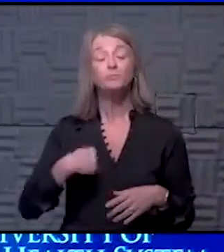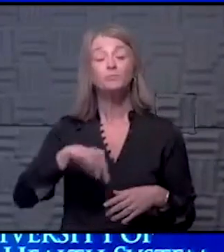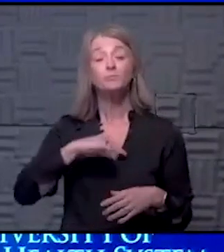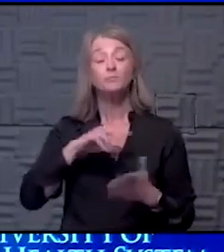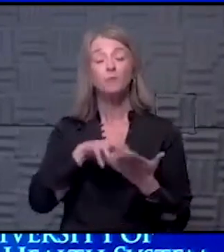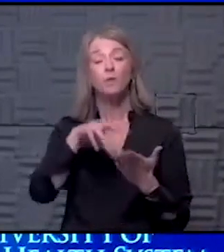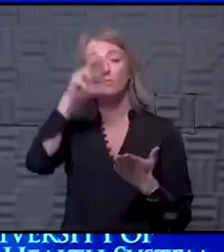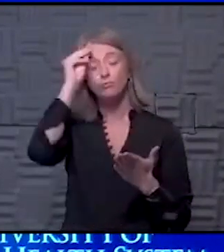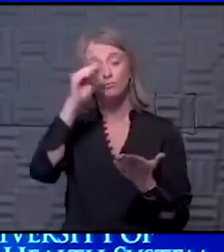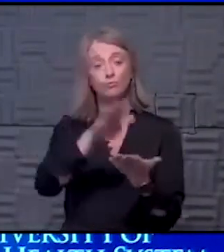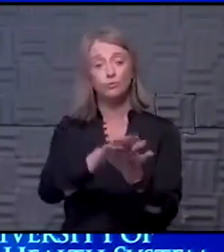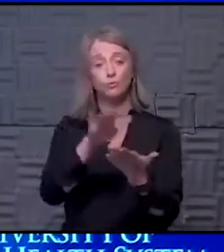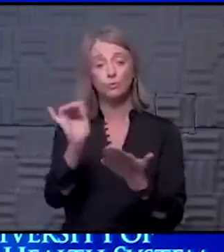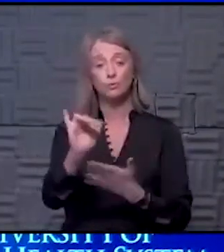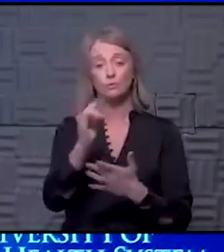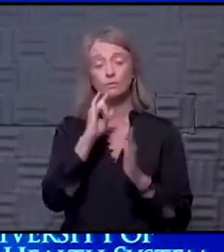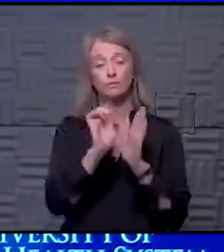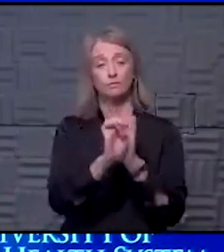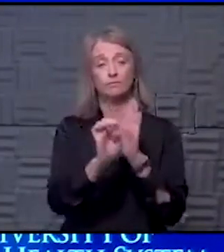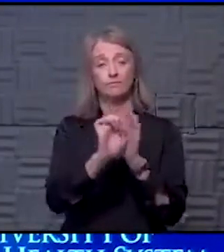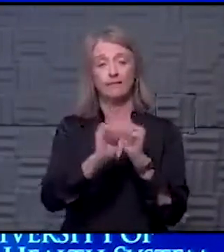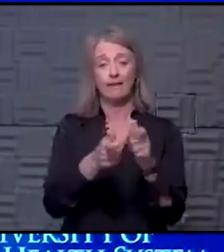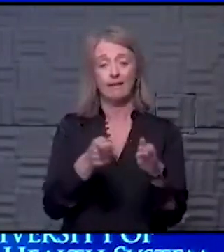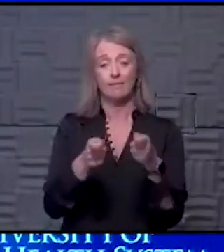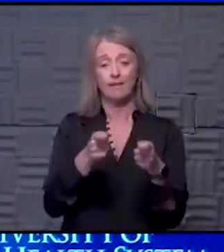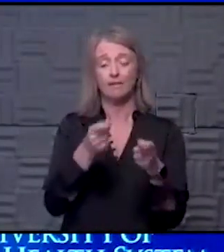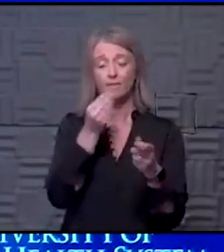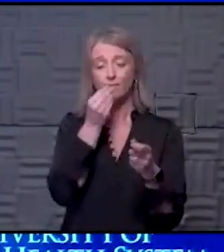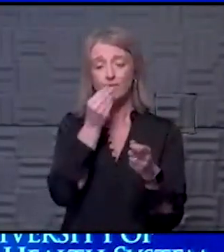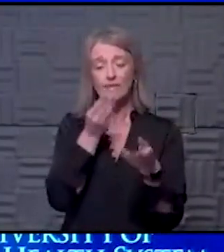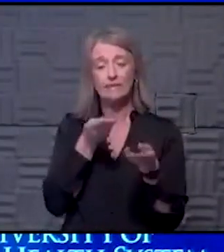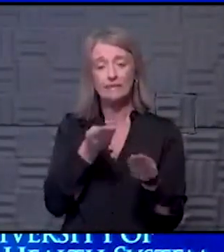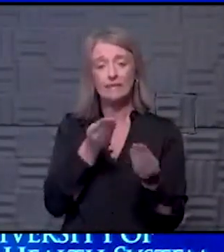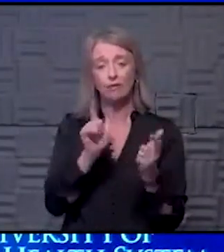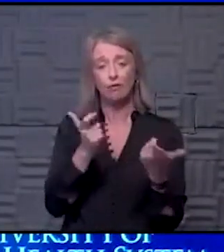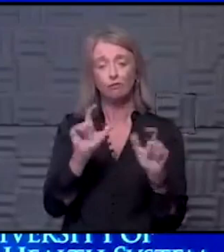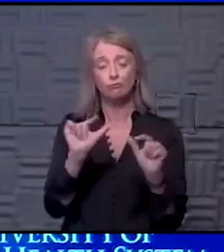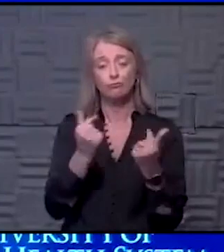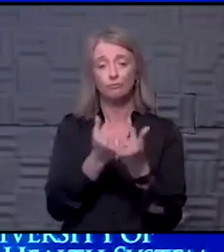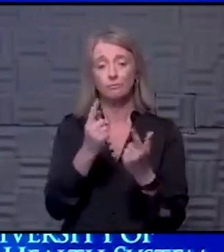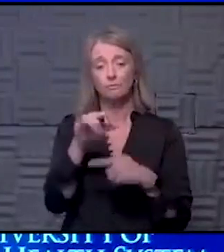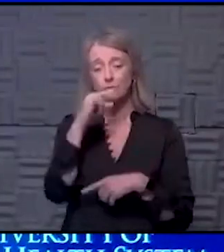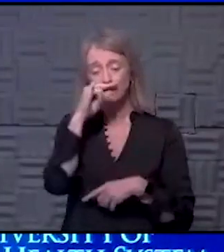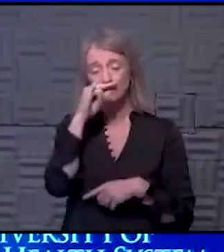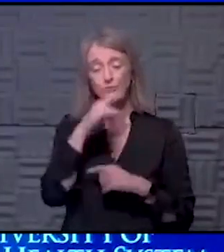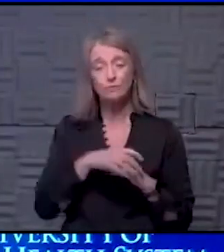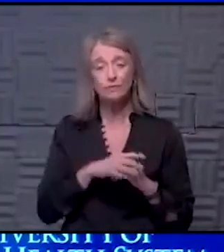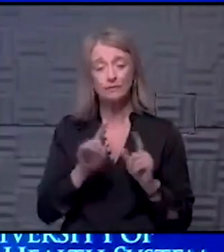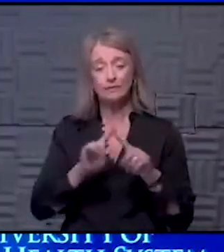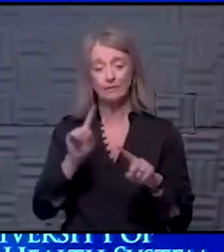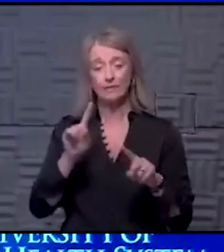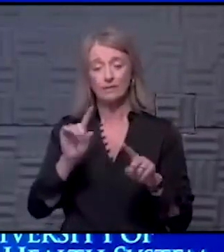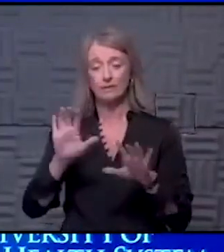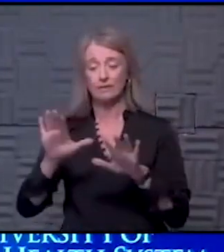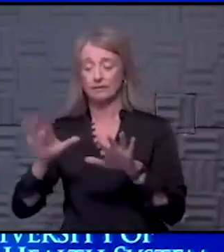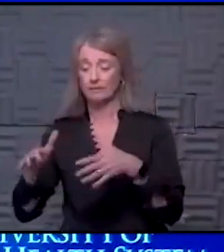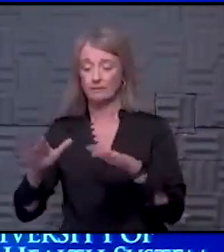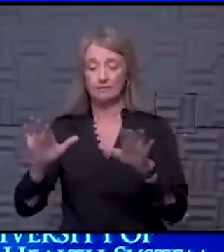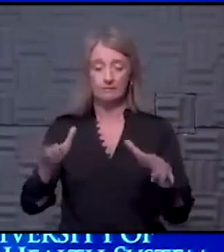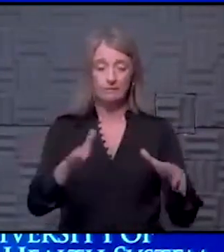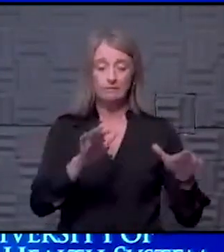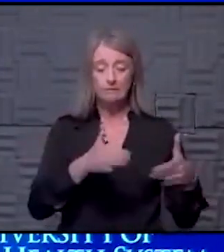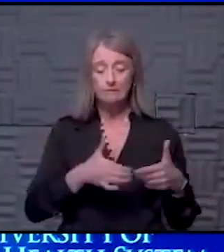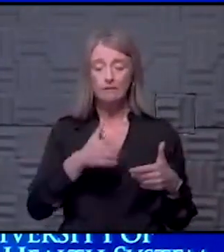We've learned, I think, in schools as well, for example, how to manage feeding large groups of children in different waves and in different ways